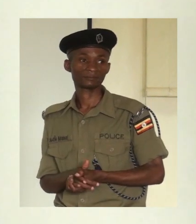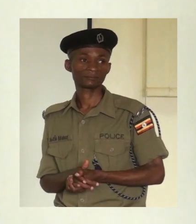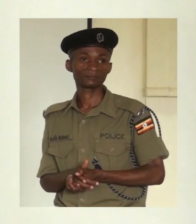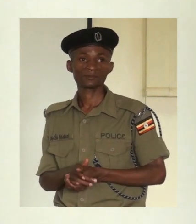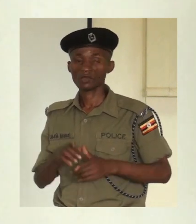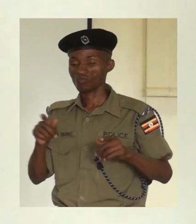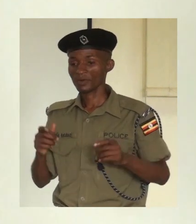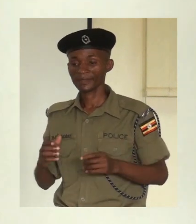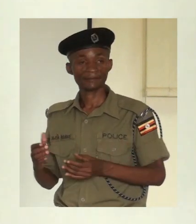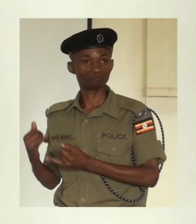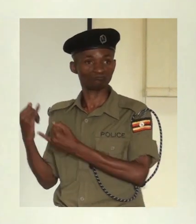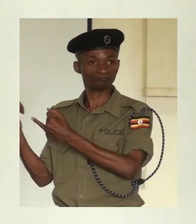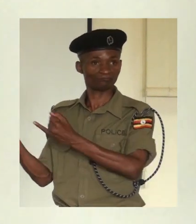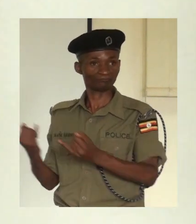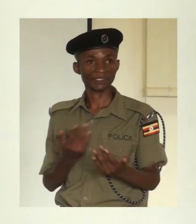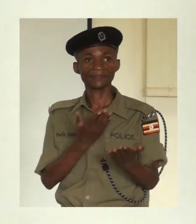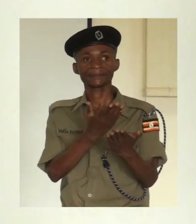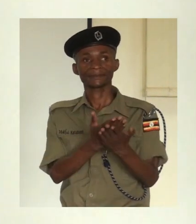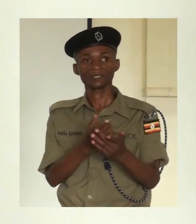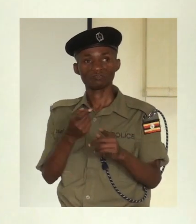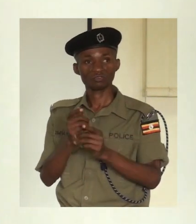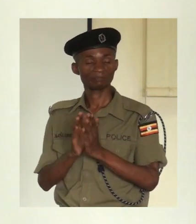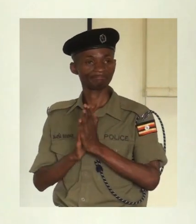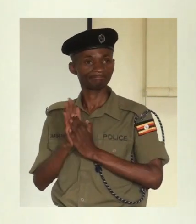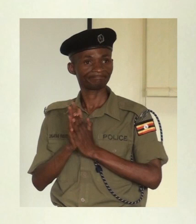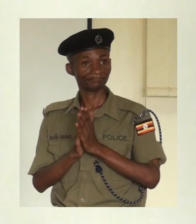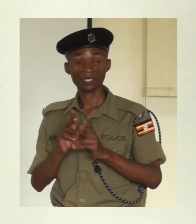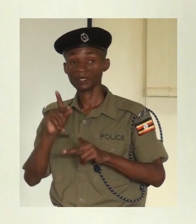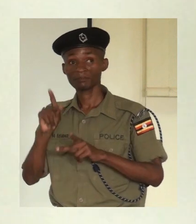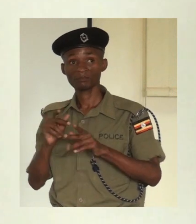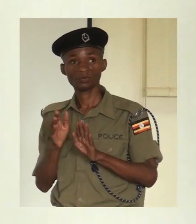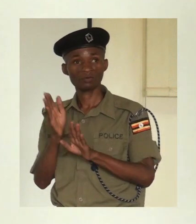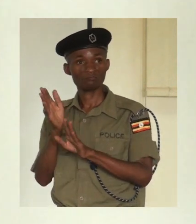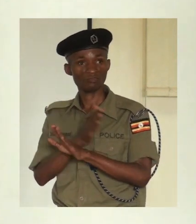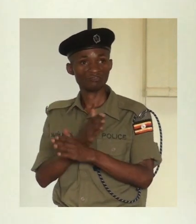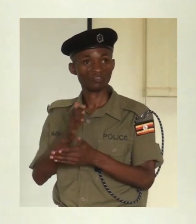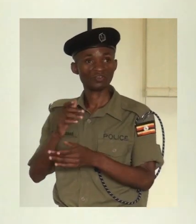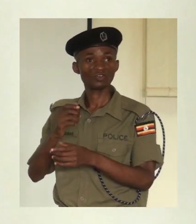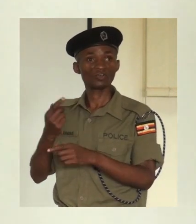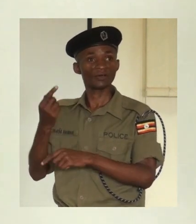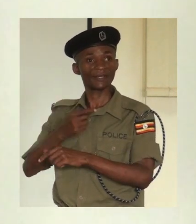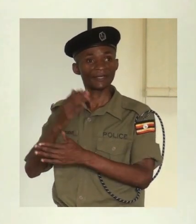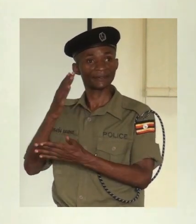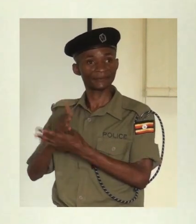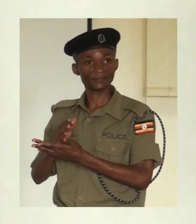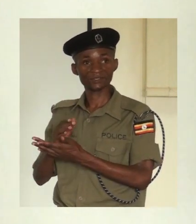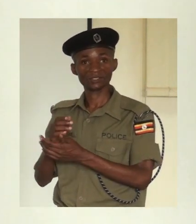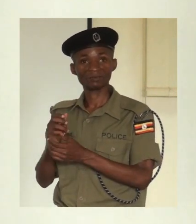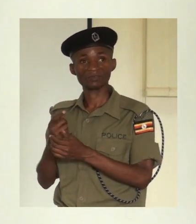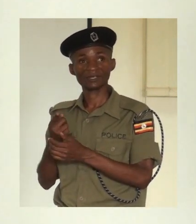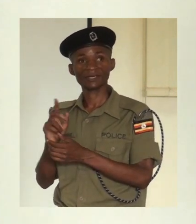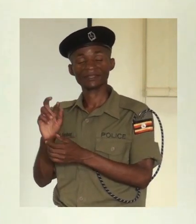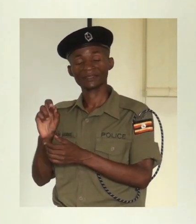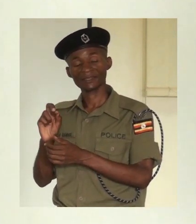We invited applications from interested candidates before the deadline of 18th June, and these should